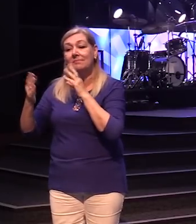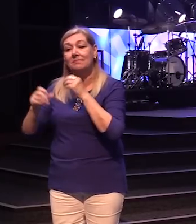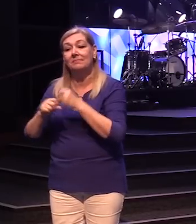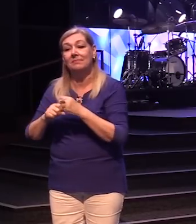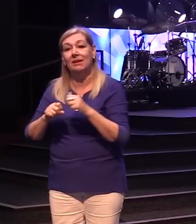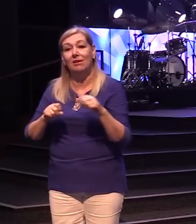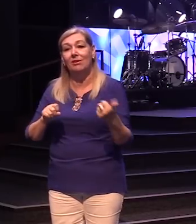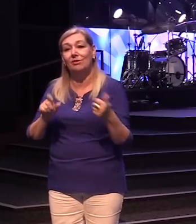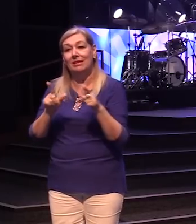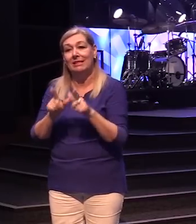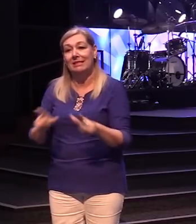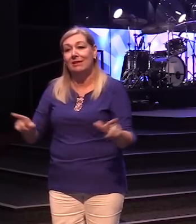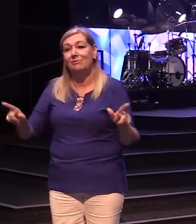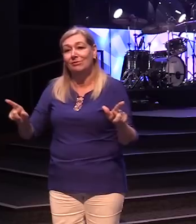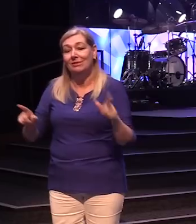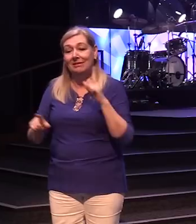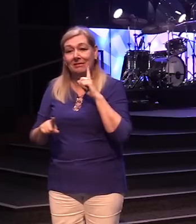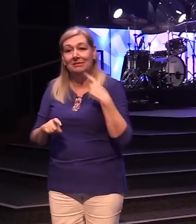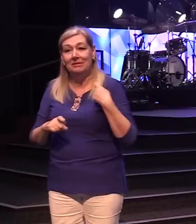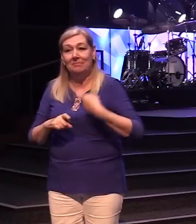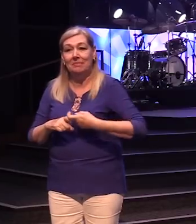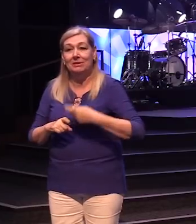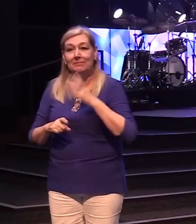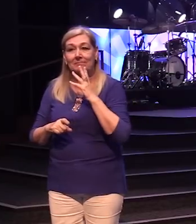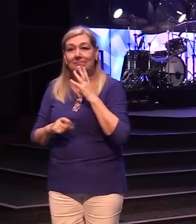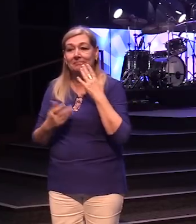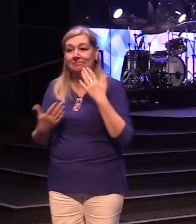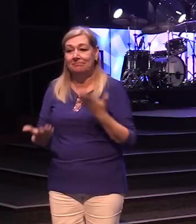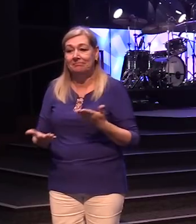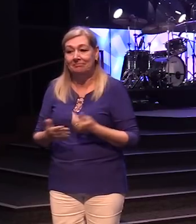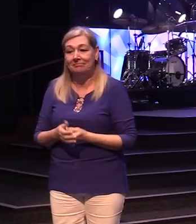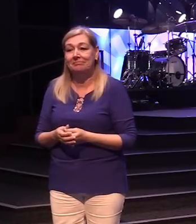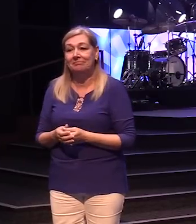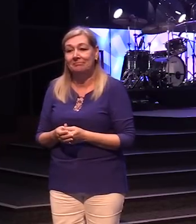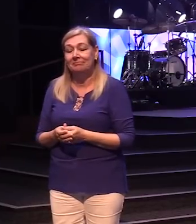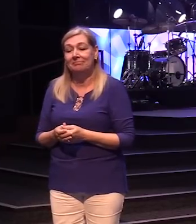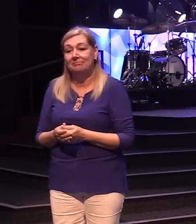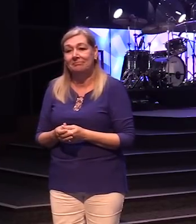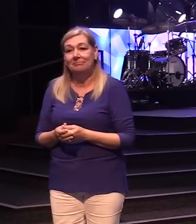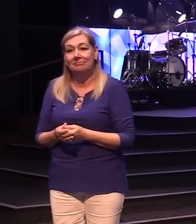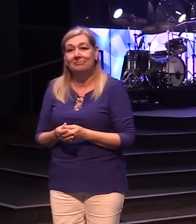nosotros, porque te necesitamos mucho.